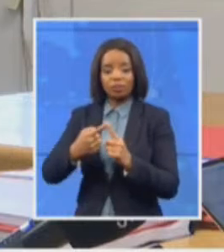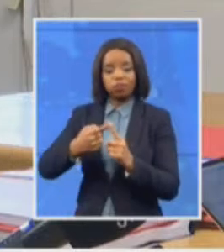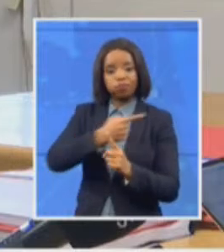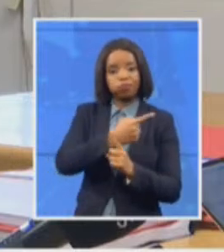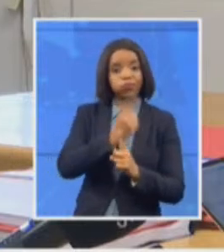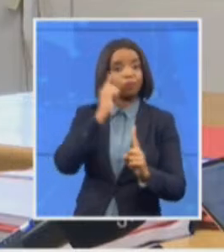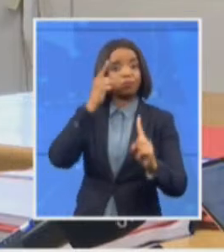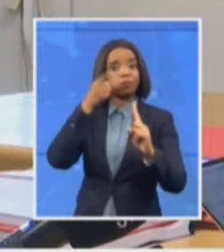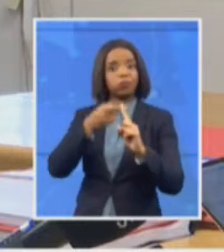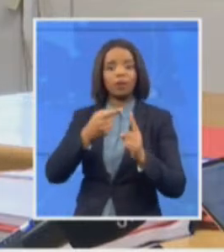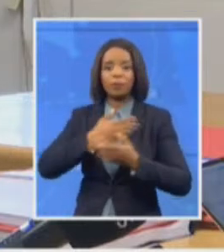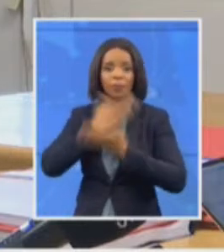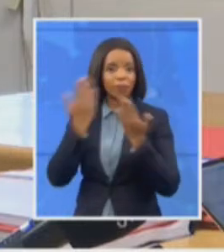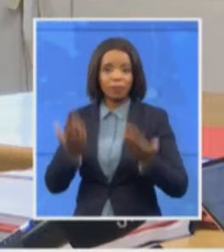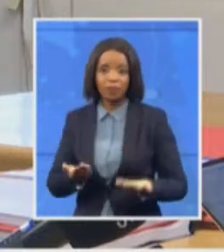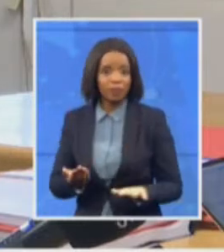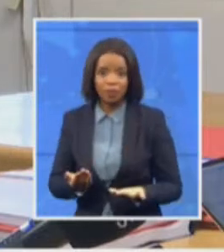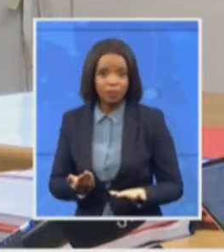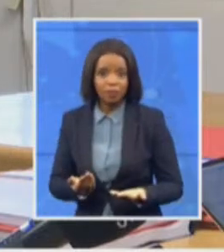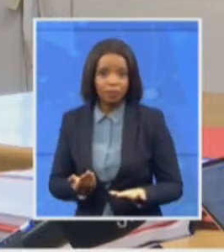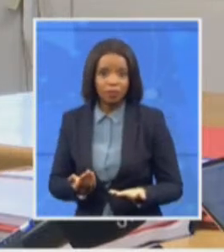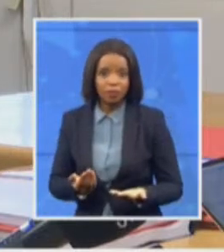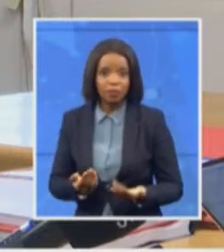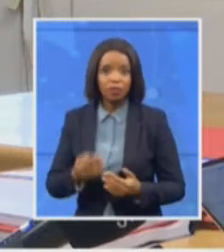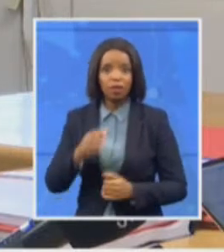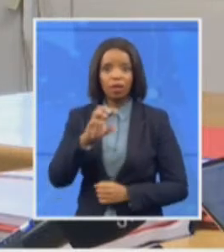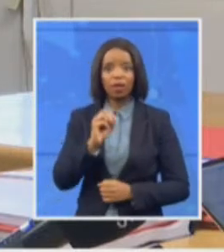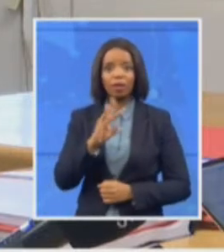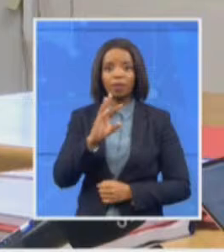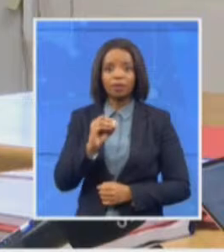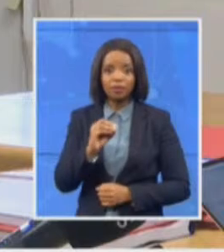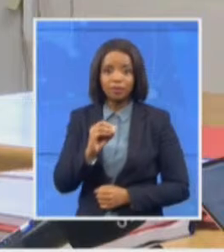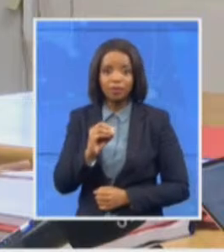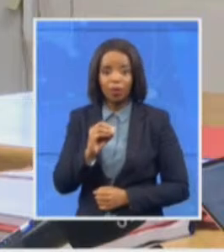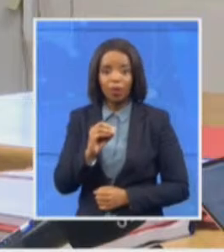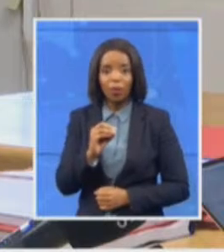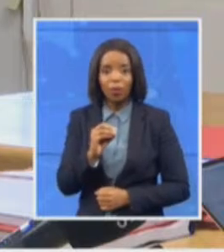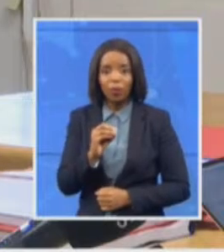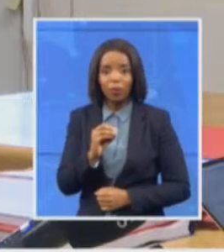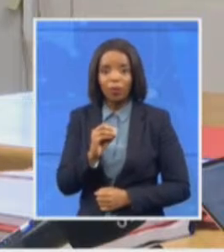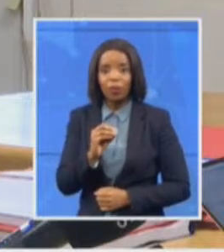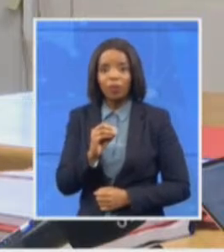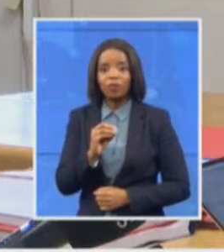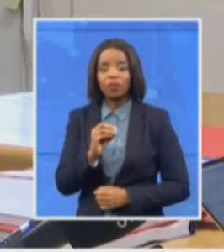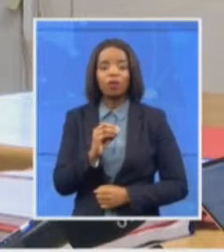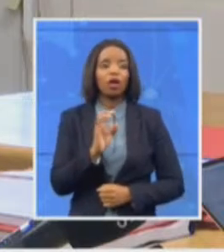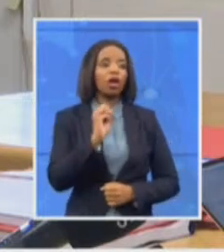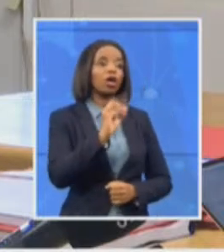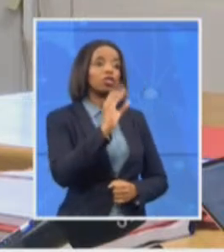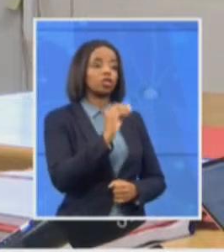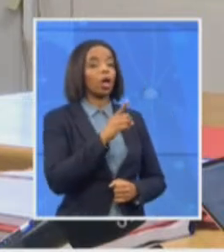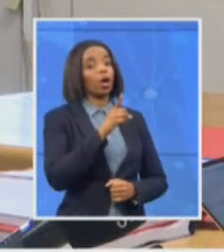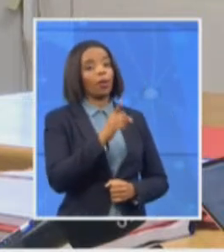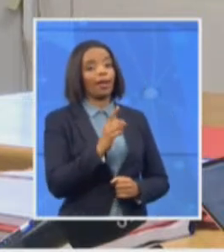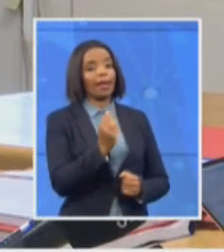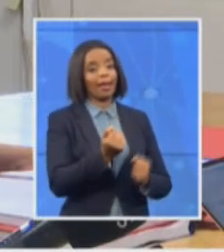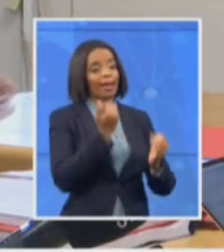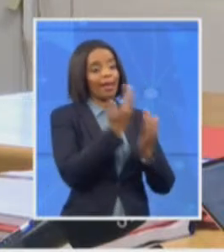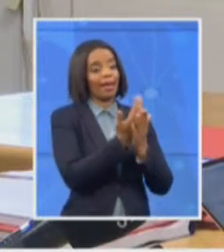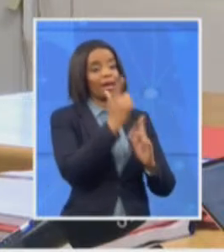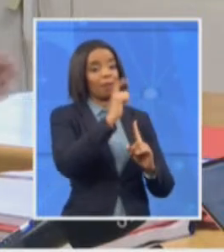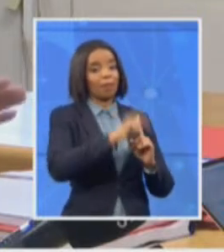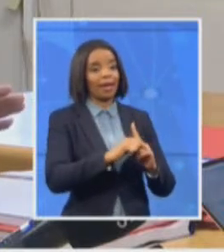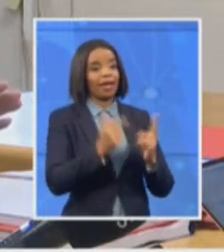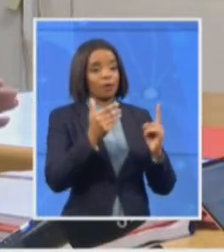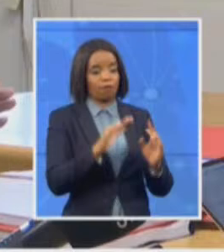So that is between the applicant that brought the interdict and the summons and the corporation. The corporation, and